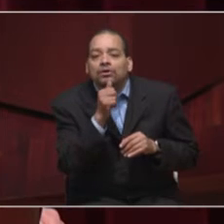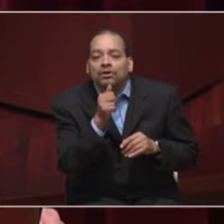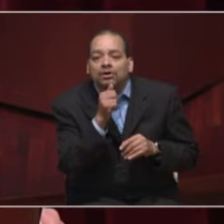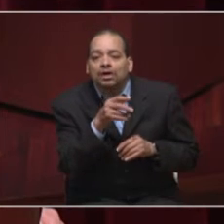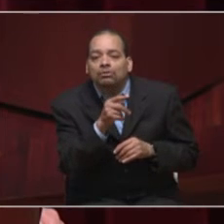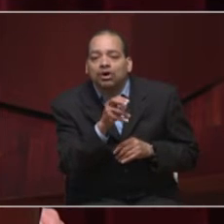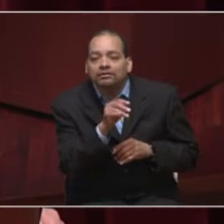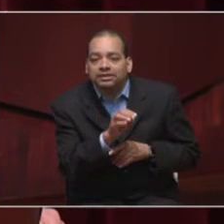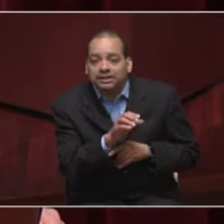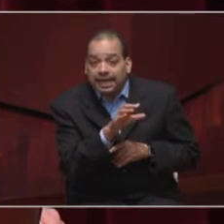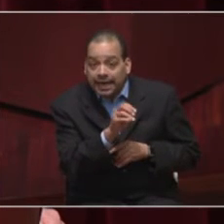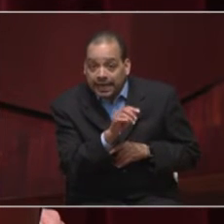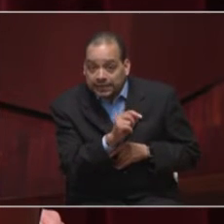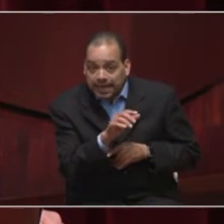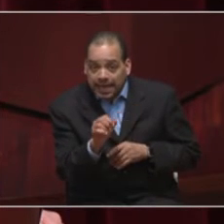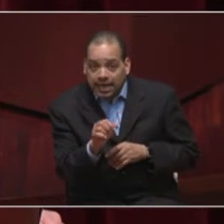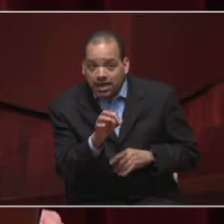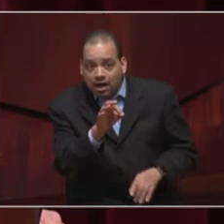Does it?